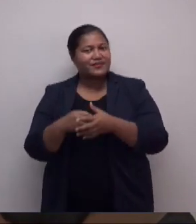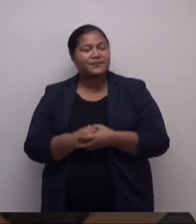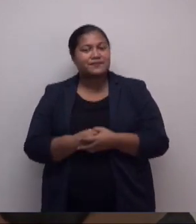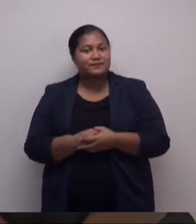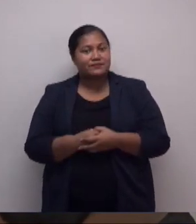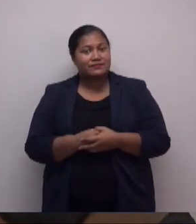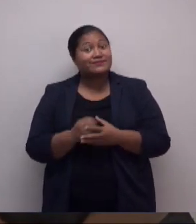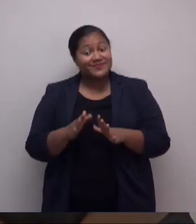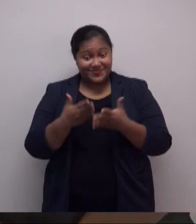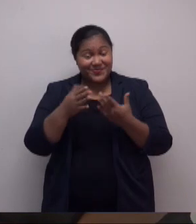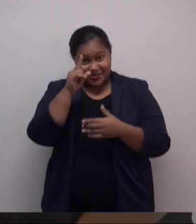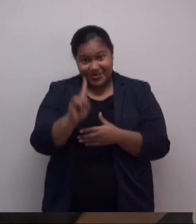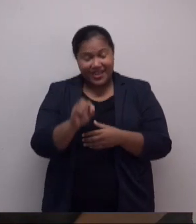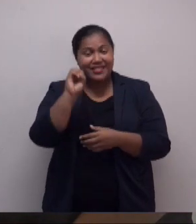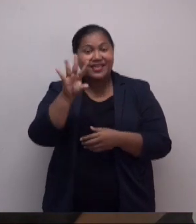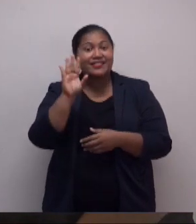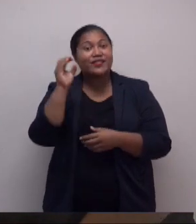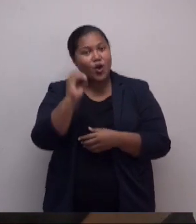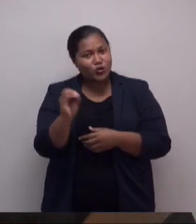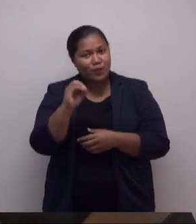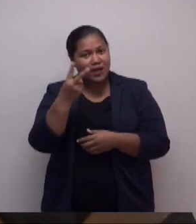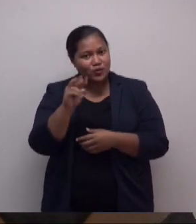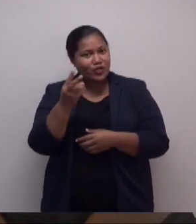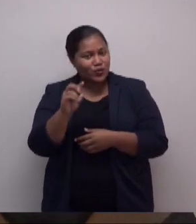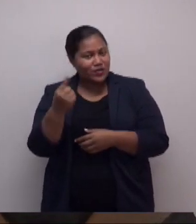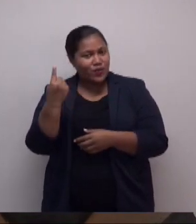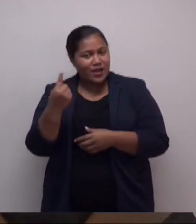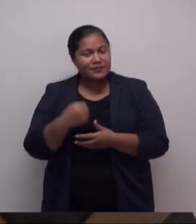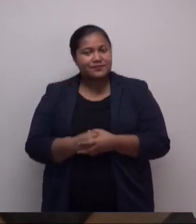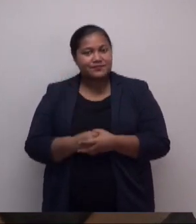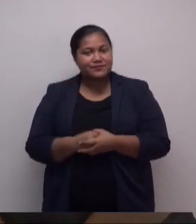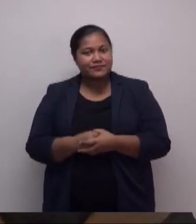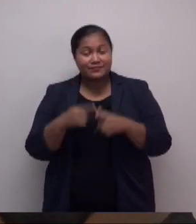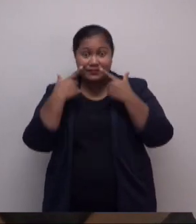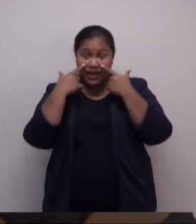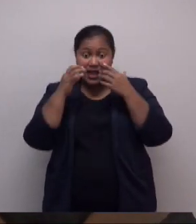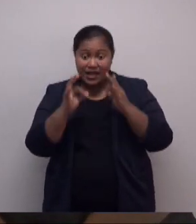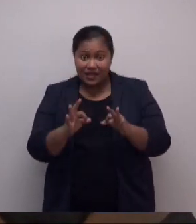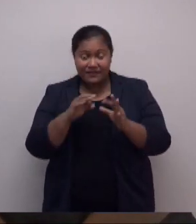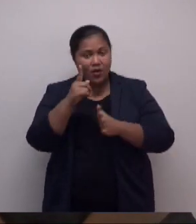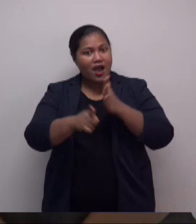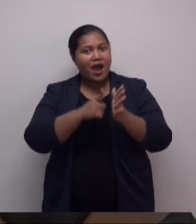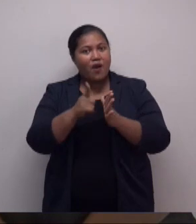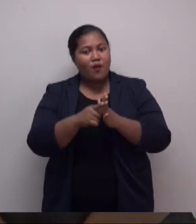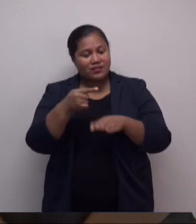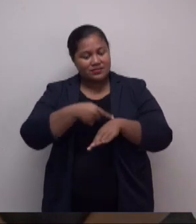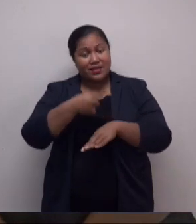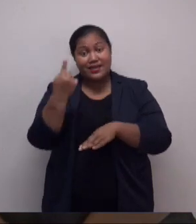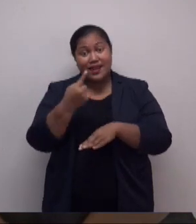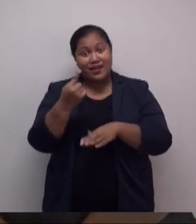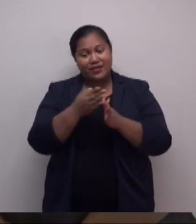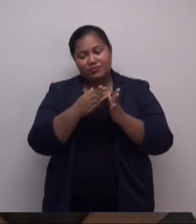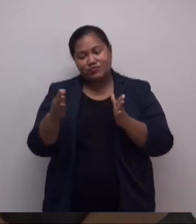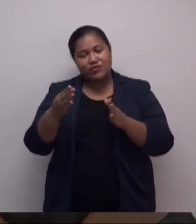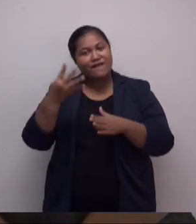From today, 10th October 2021, the curfew hours will be from 11 p.m. until